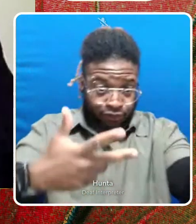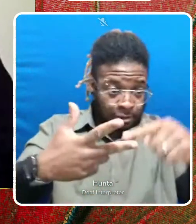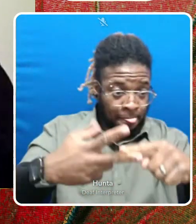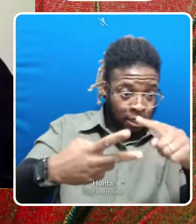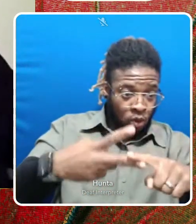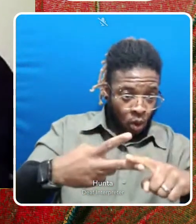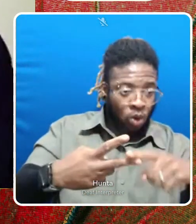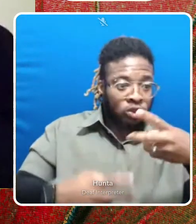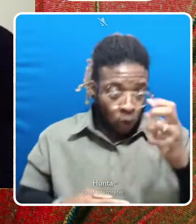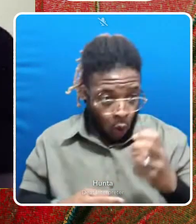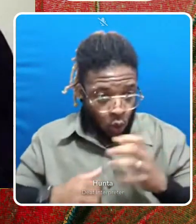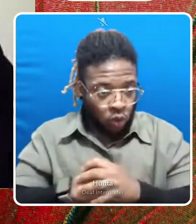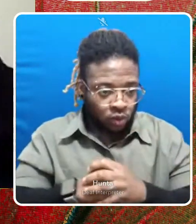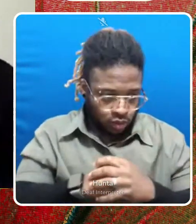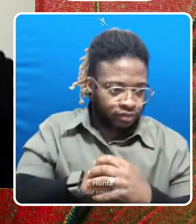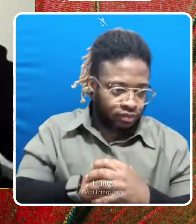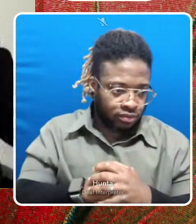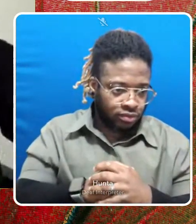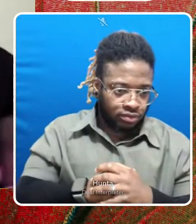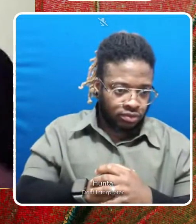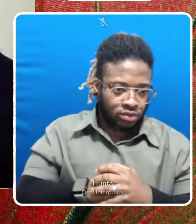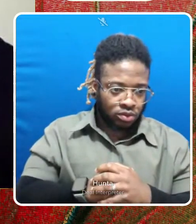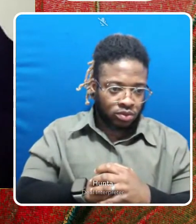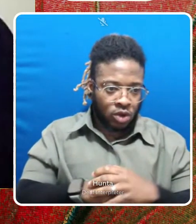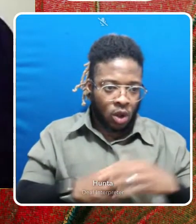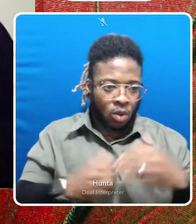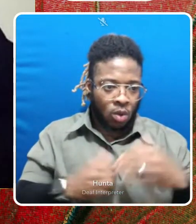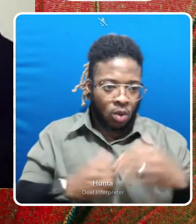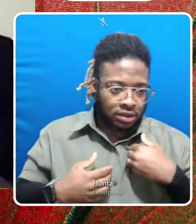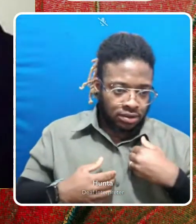now. We have Southern Word.